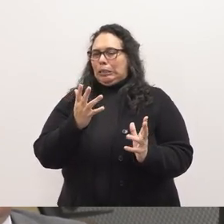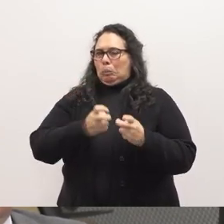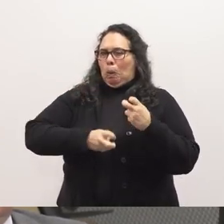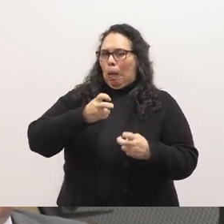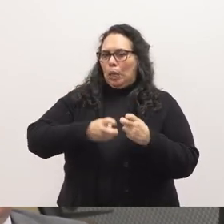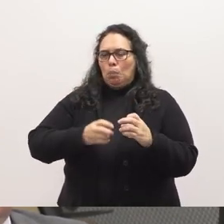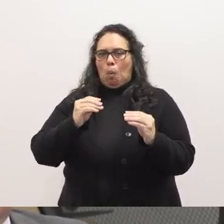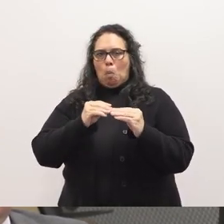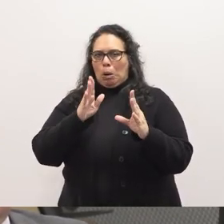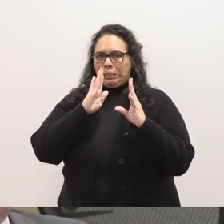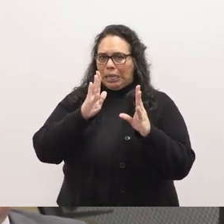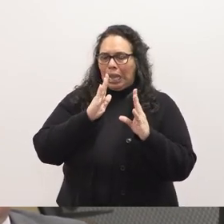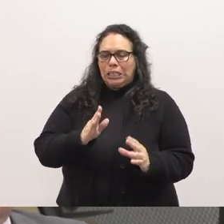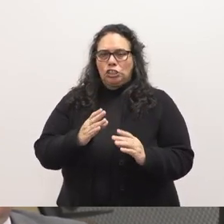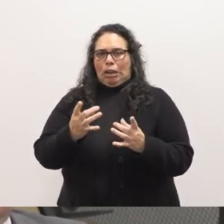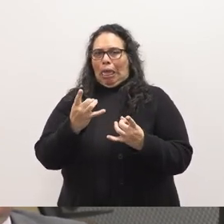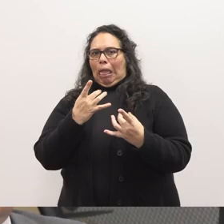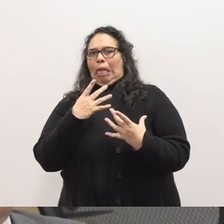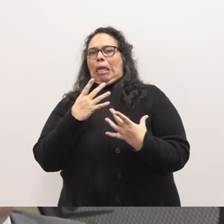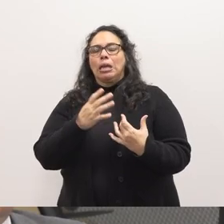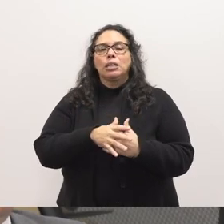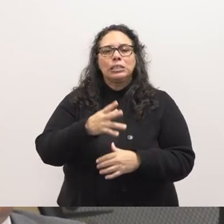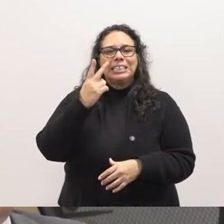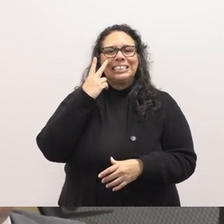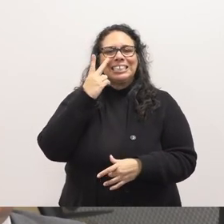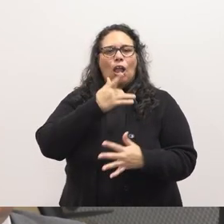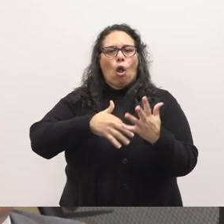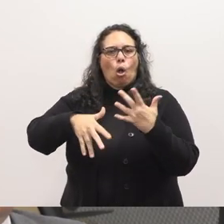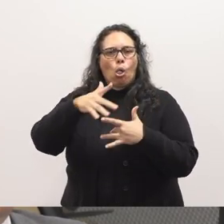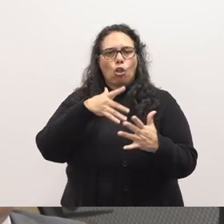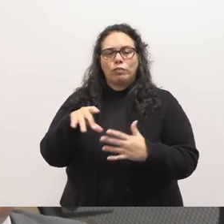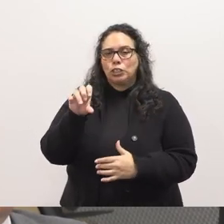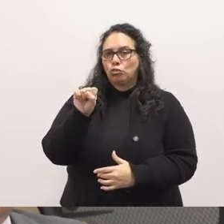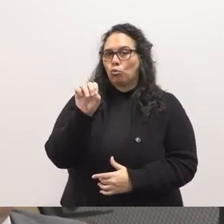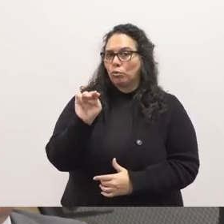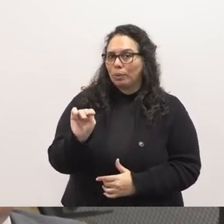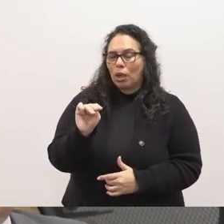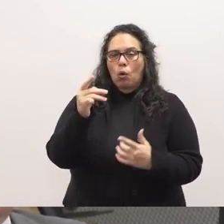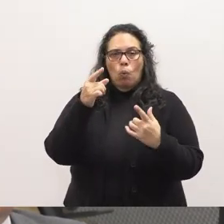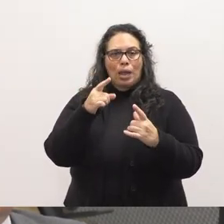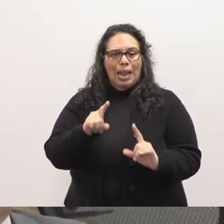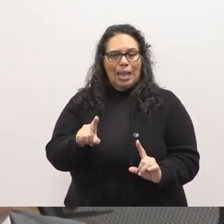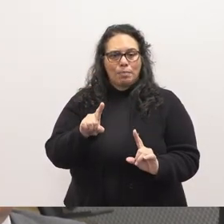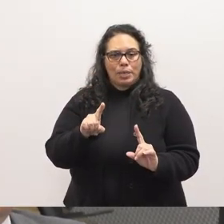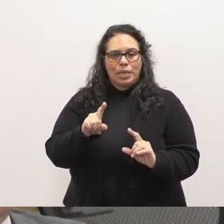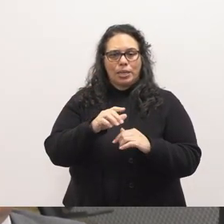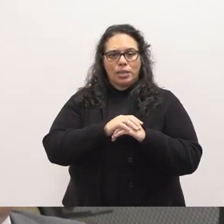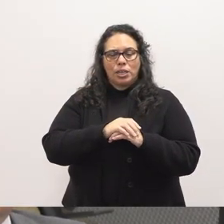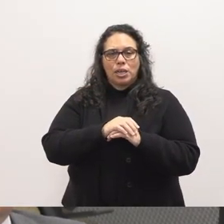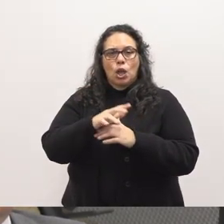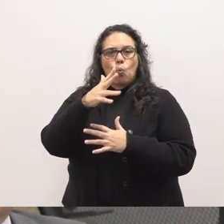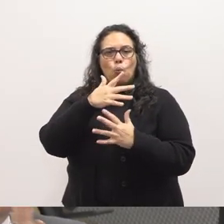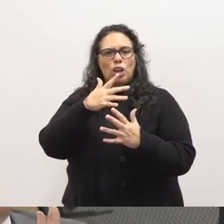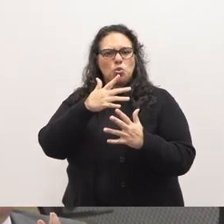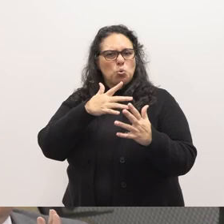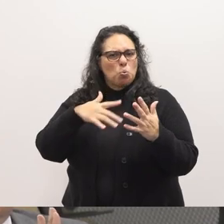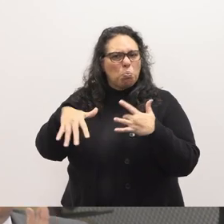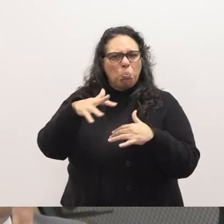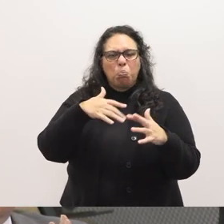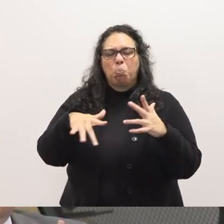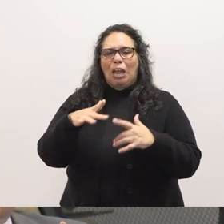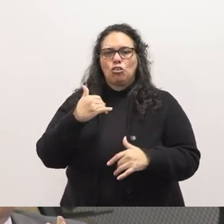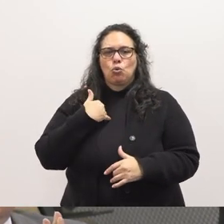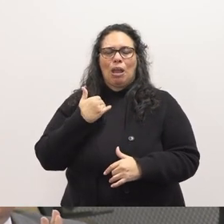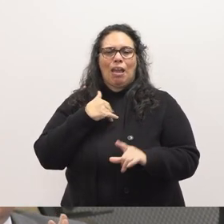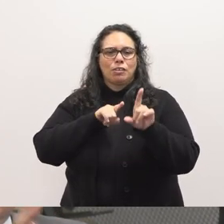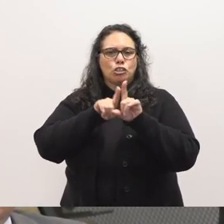and more hate on themselves. They're seeing it all over social media. What happens when you walk around wearing a Star of David? We saw it at the